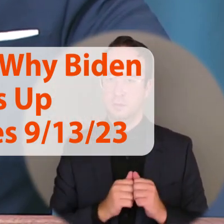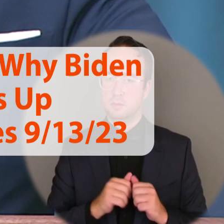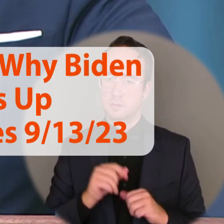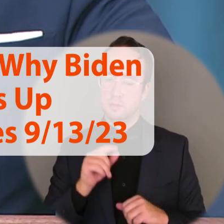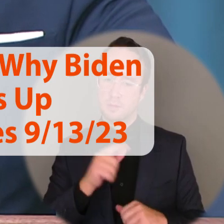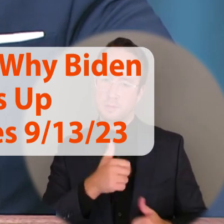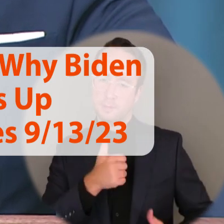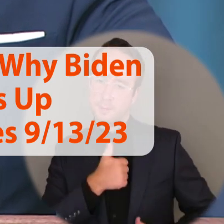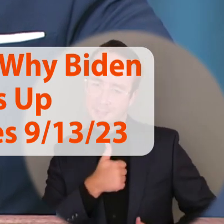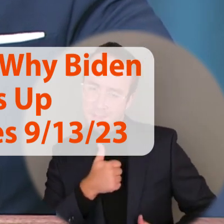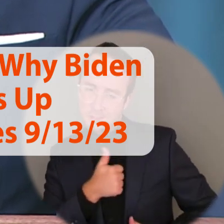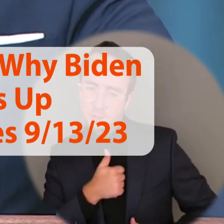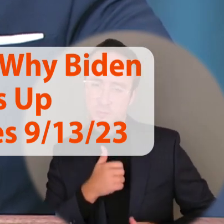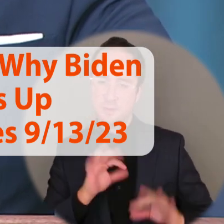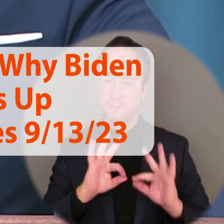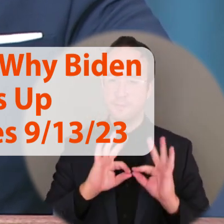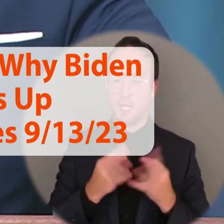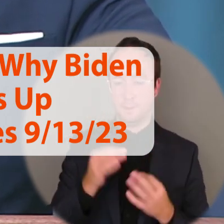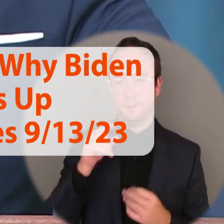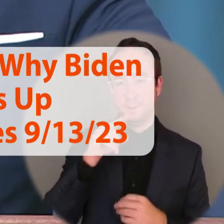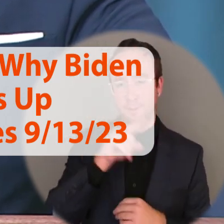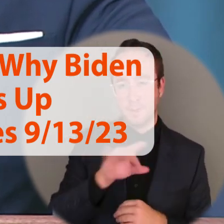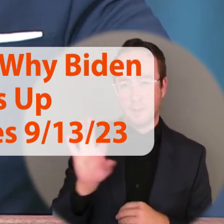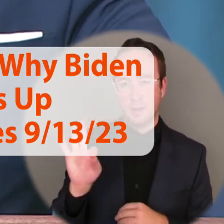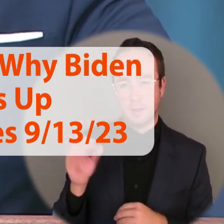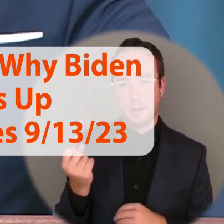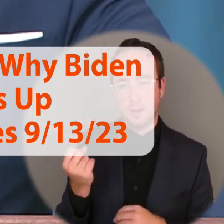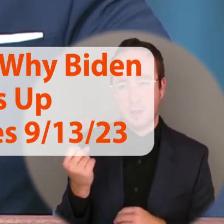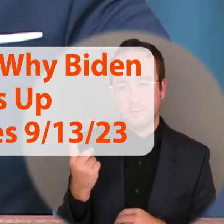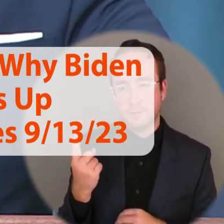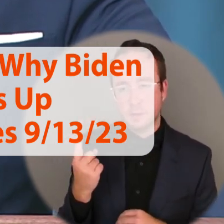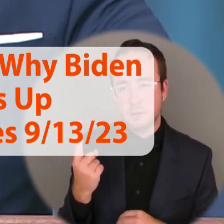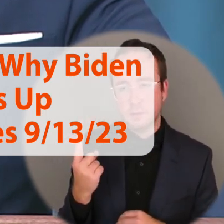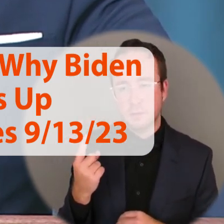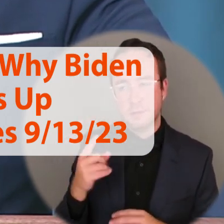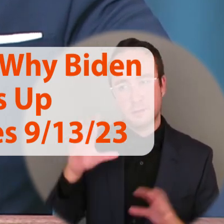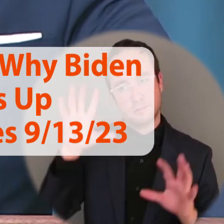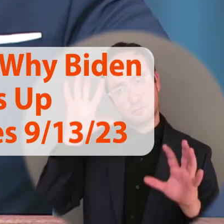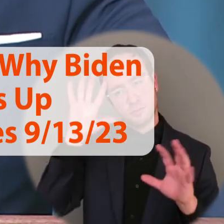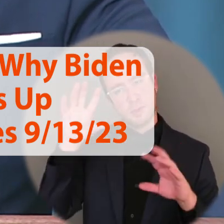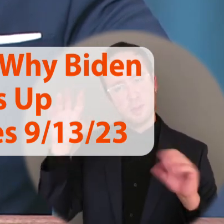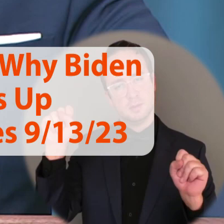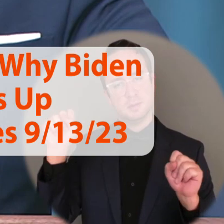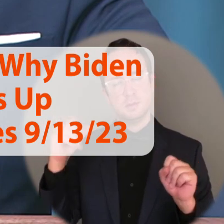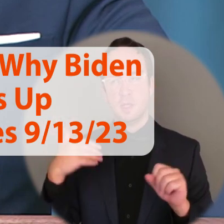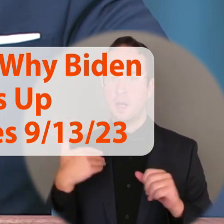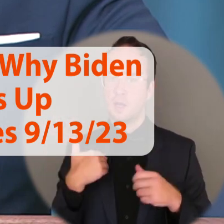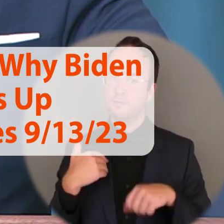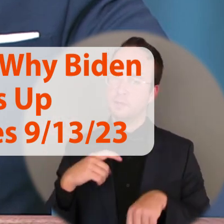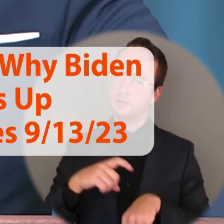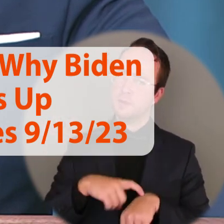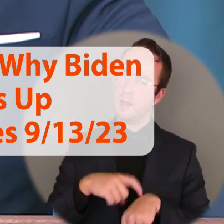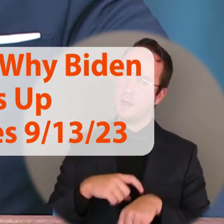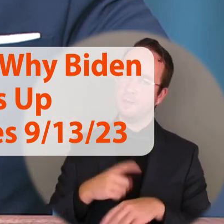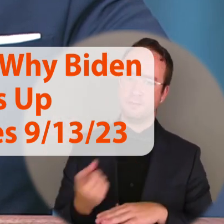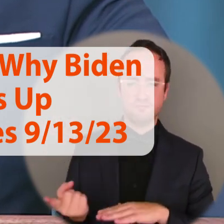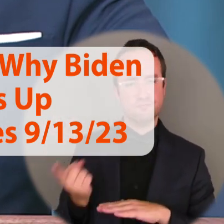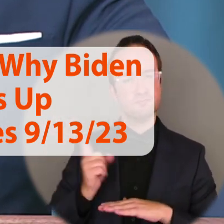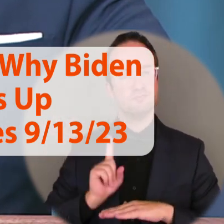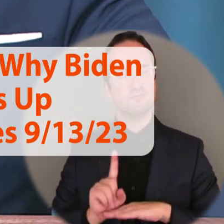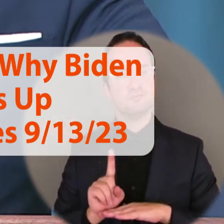Was honored by their presence and the chance to make an important set of remarks about why we need to continue to remember that